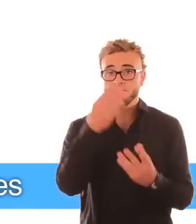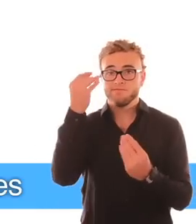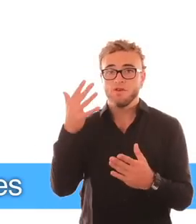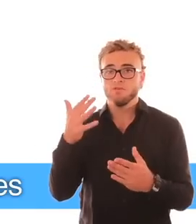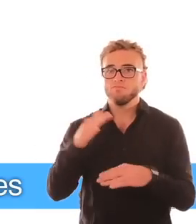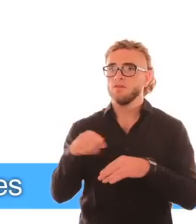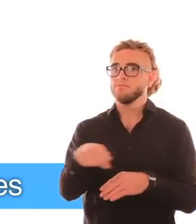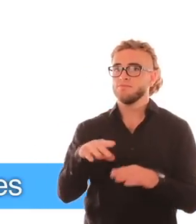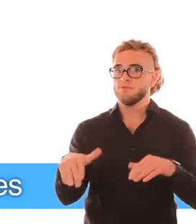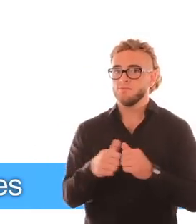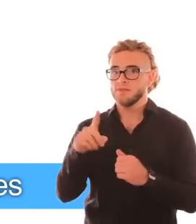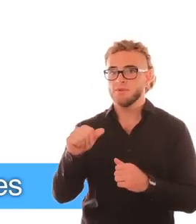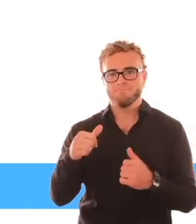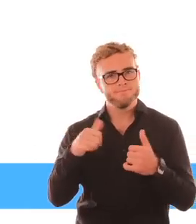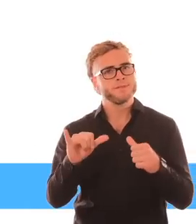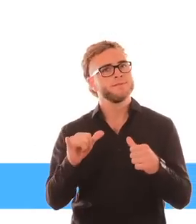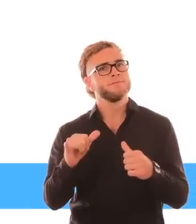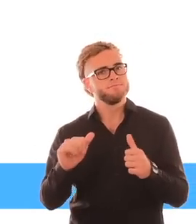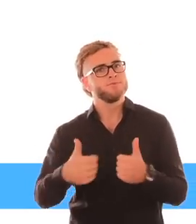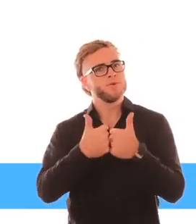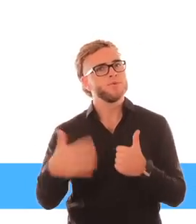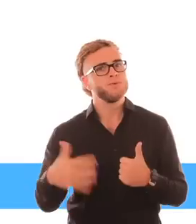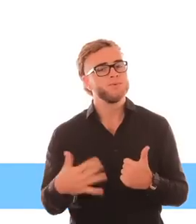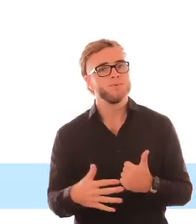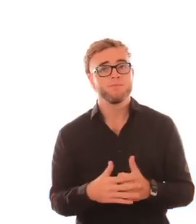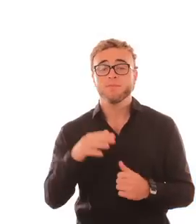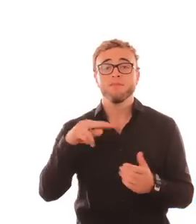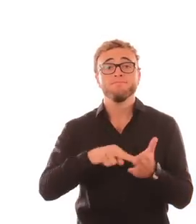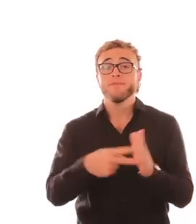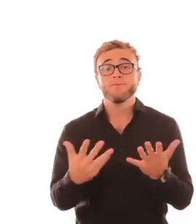Acquiring data on children with disabilities continues to be a major challenge.